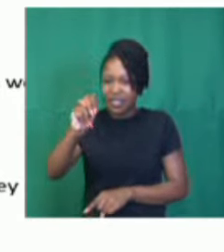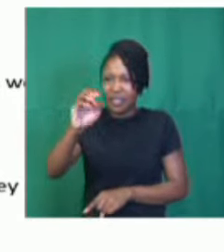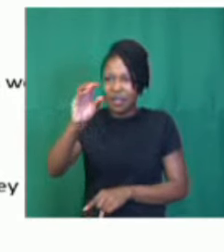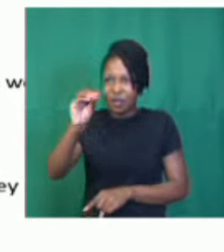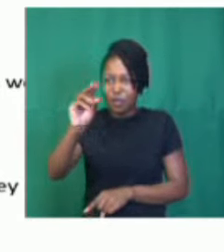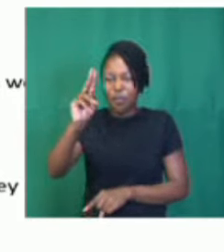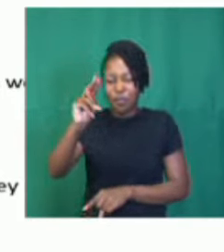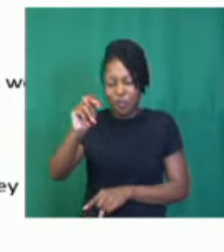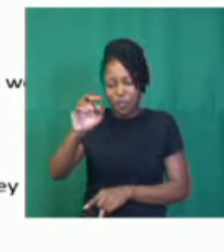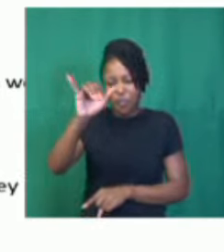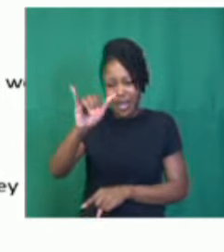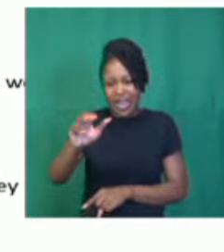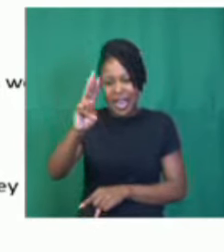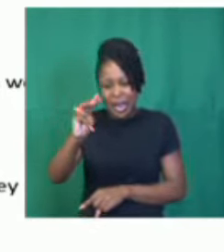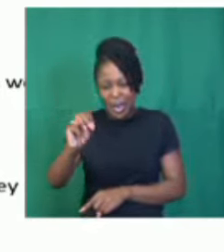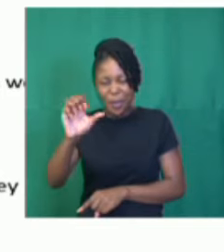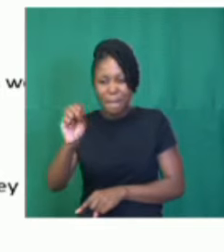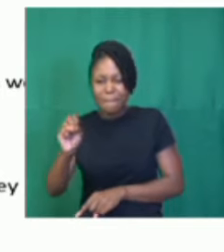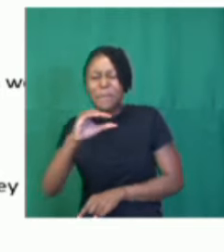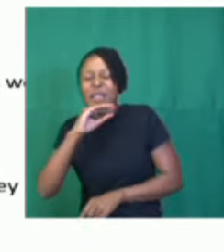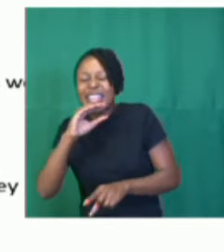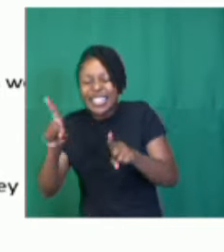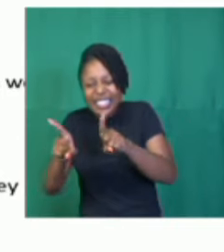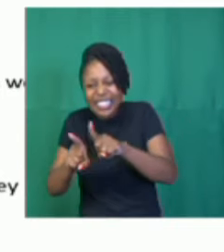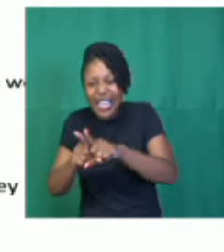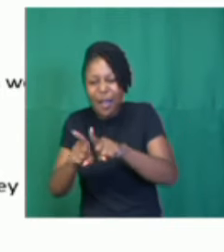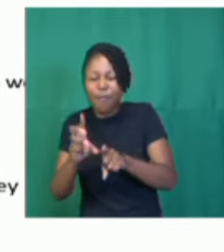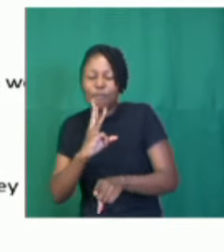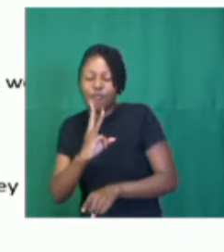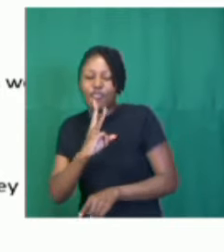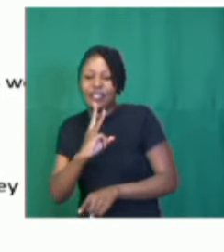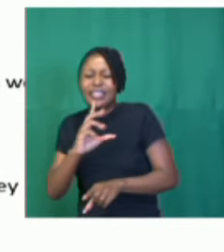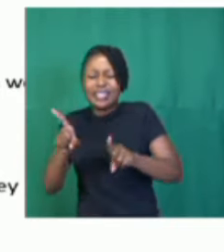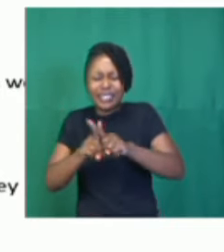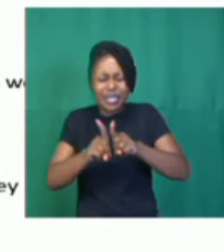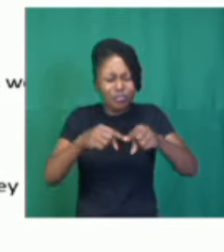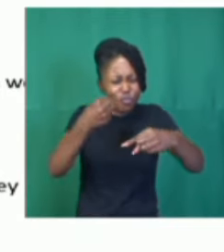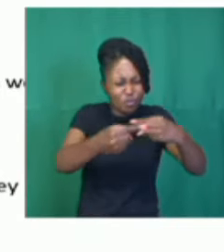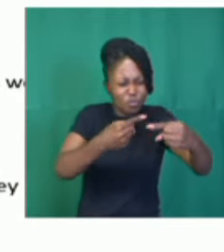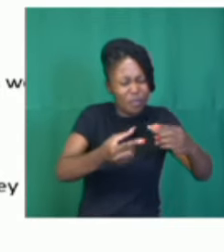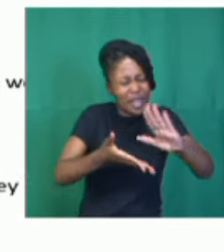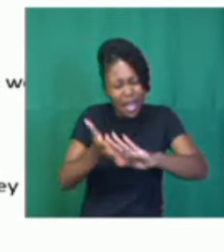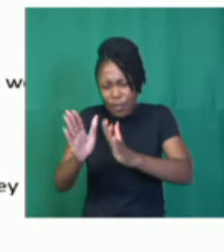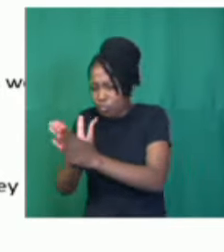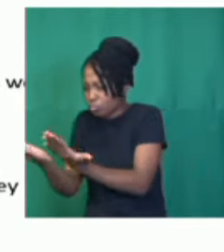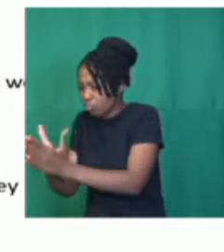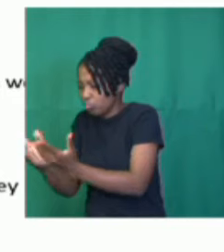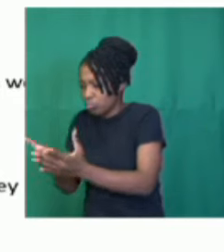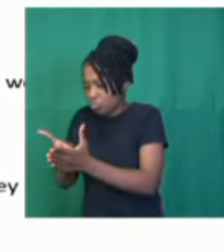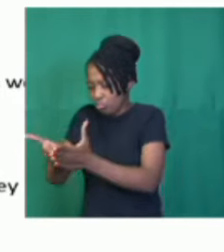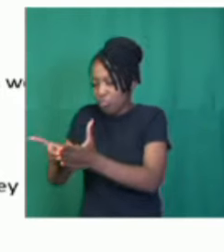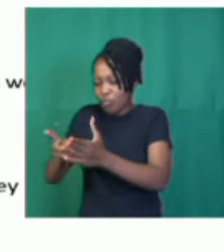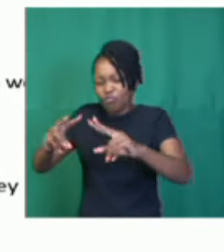and sometimes you might also need to find the meaning of those words as used by the author in that piece of